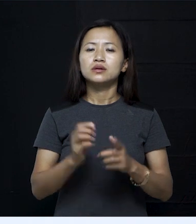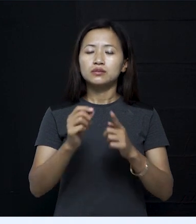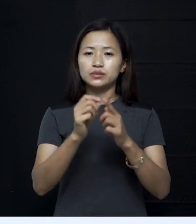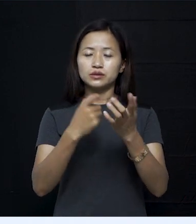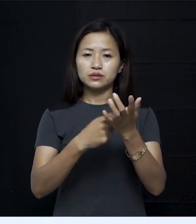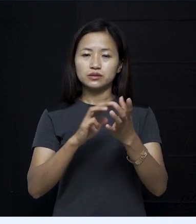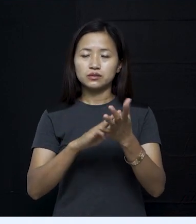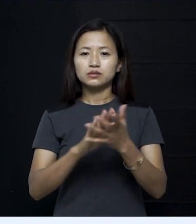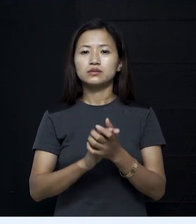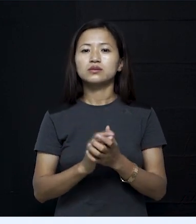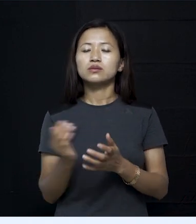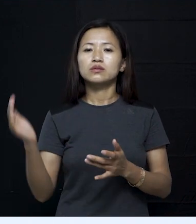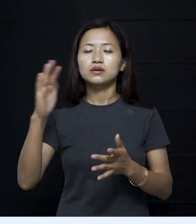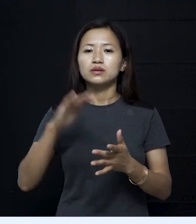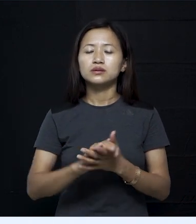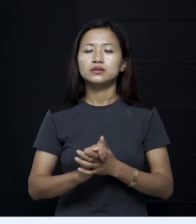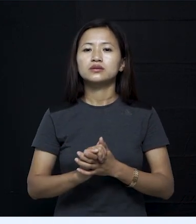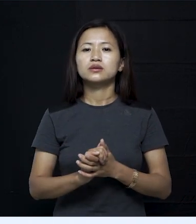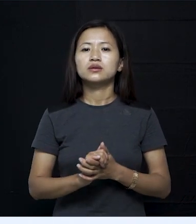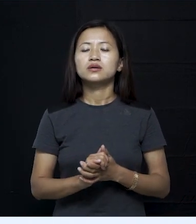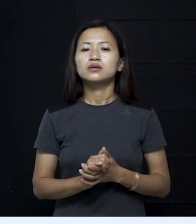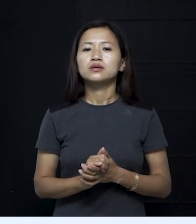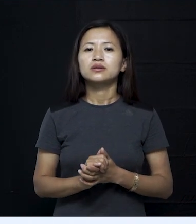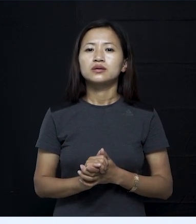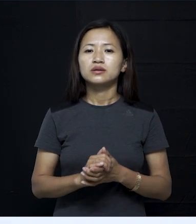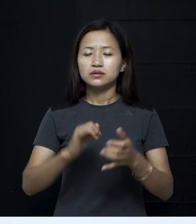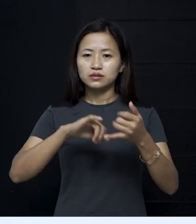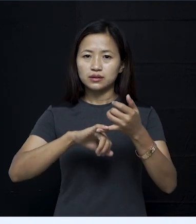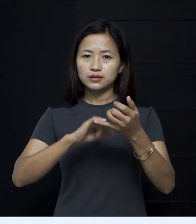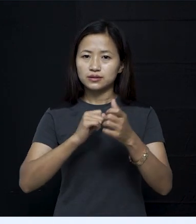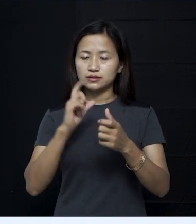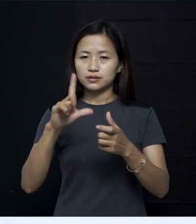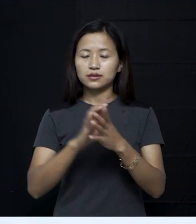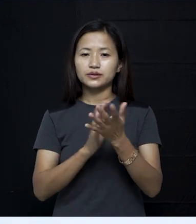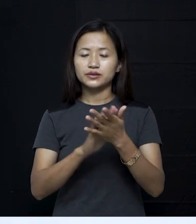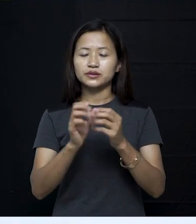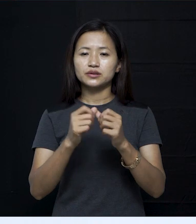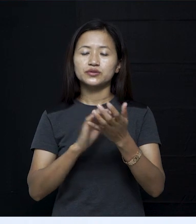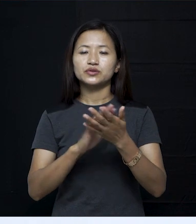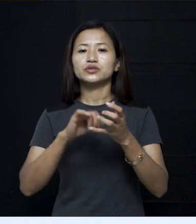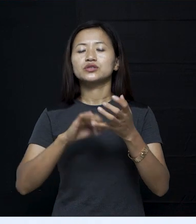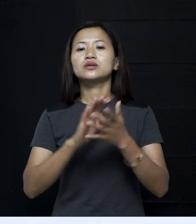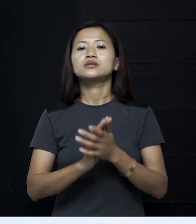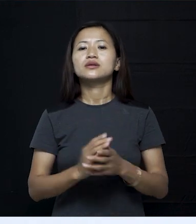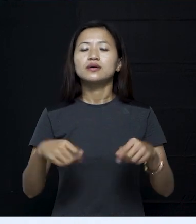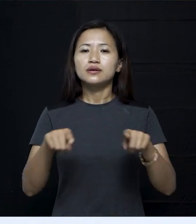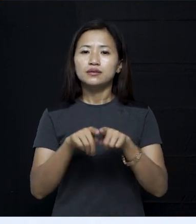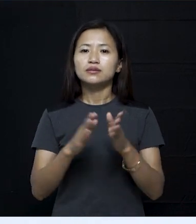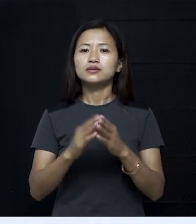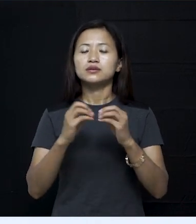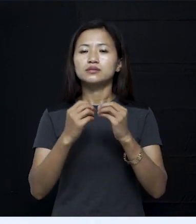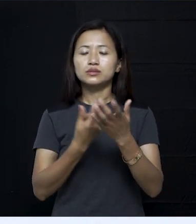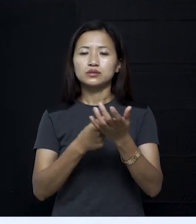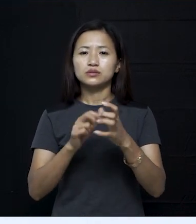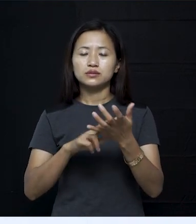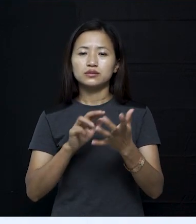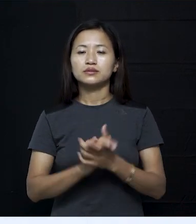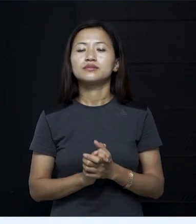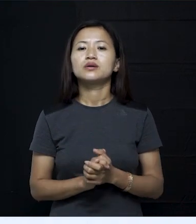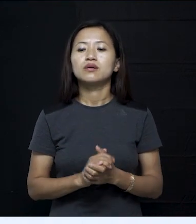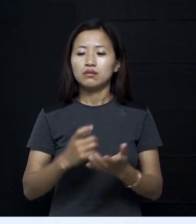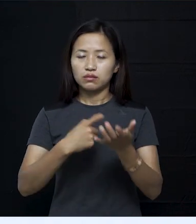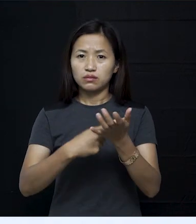say primitive, okay, primitive means something to do with old fashioned, that was practiced long time back, okay. Now